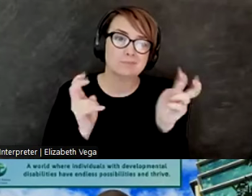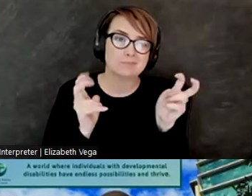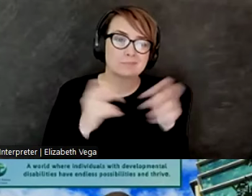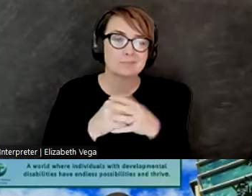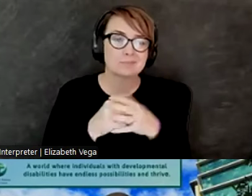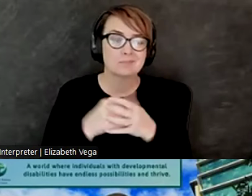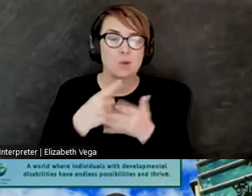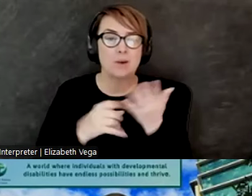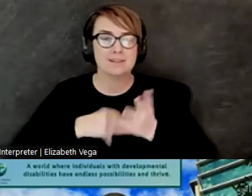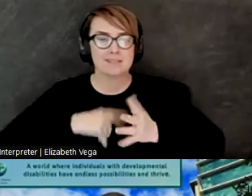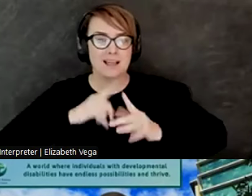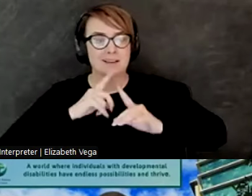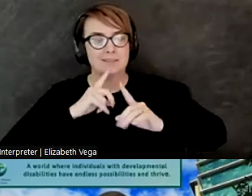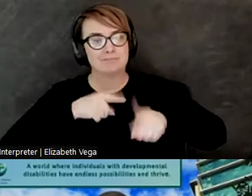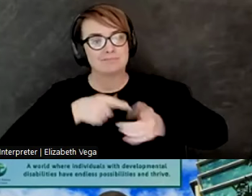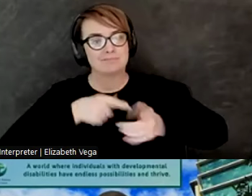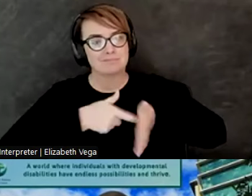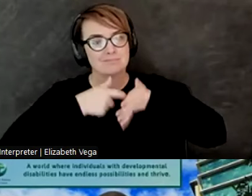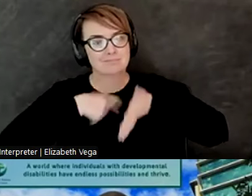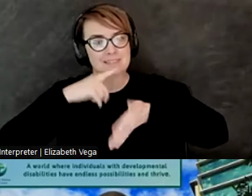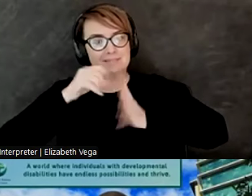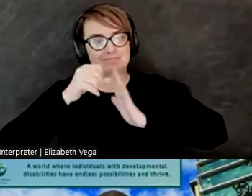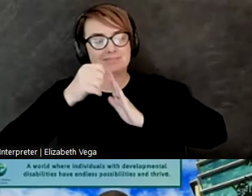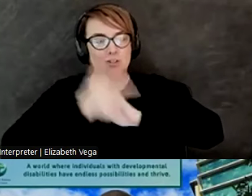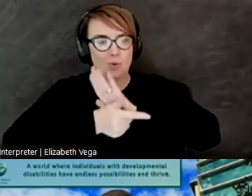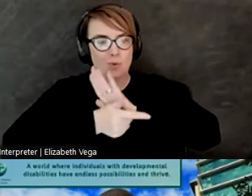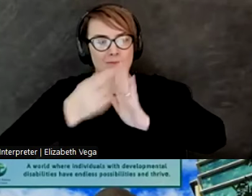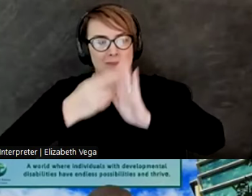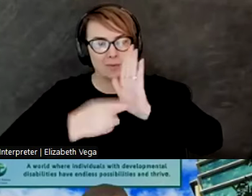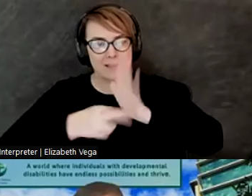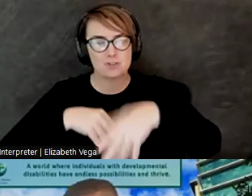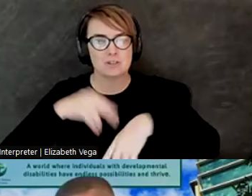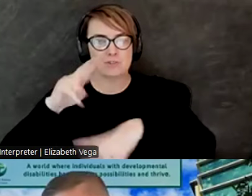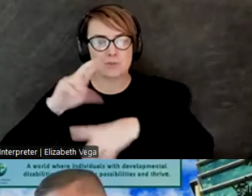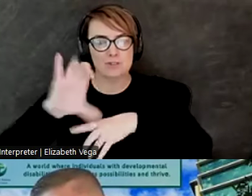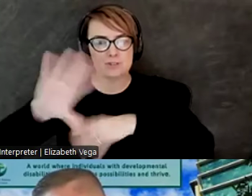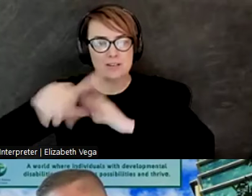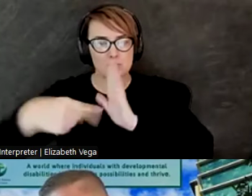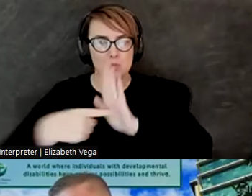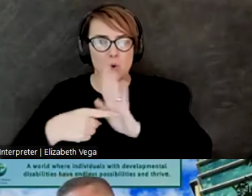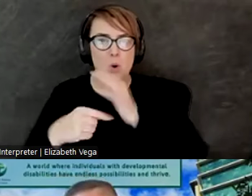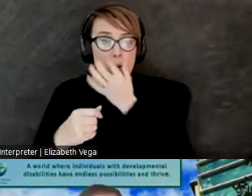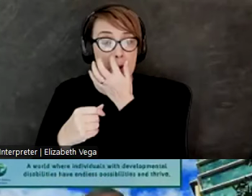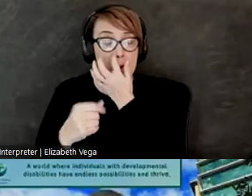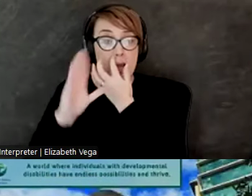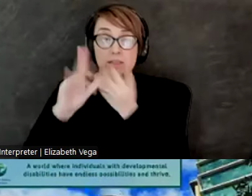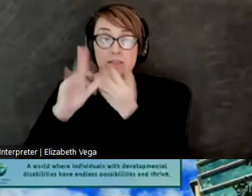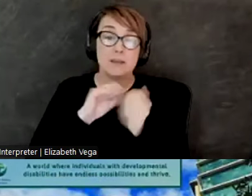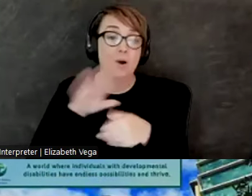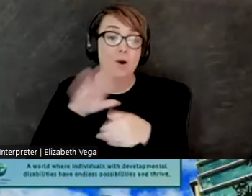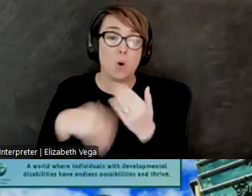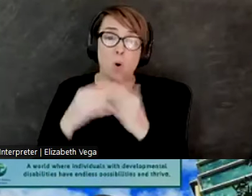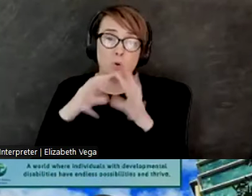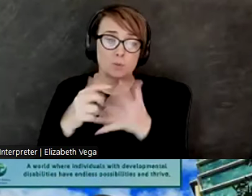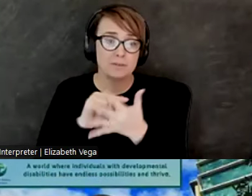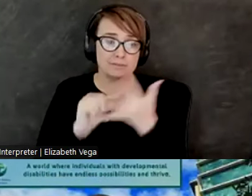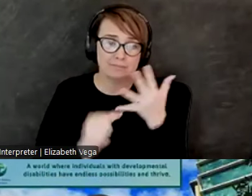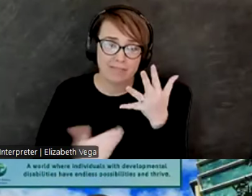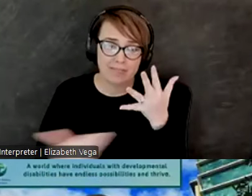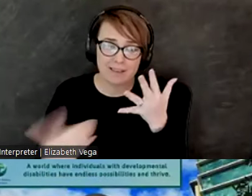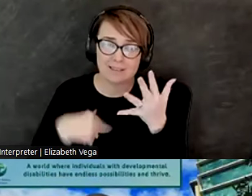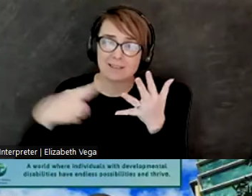statute and regulation of the regional center's role. There'd be a whole future set of steps, I imagine, that is about then what is